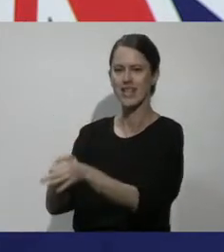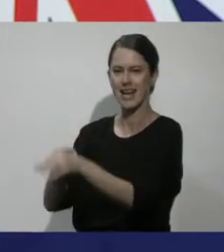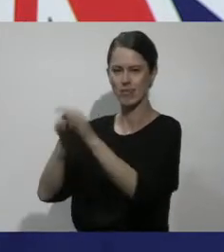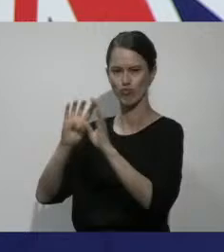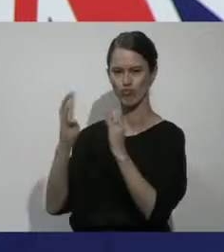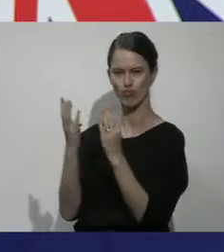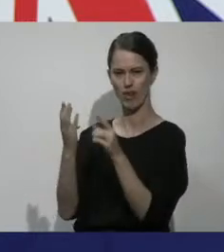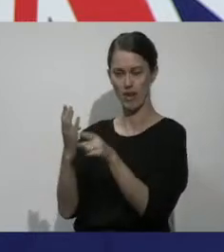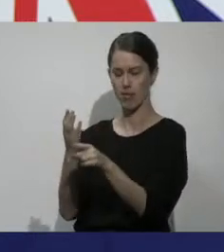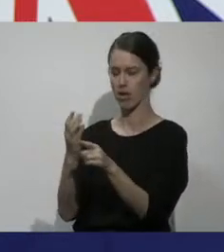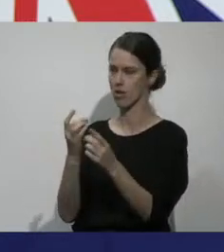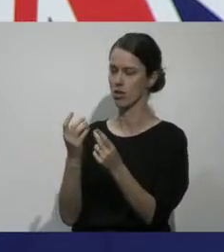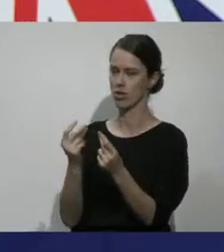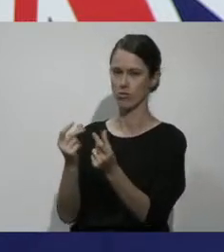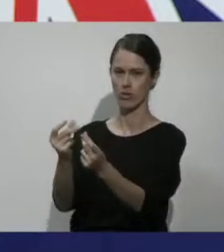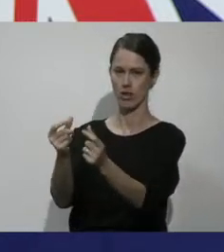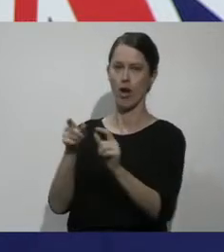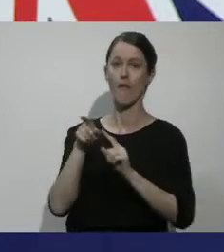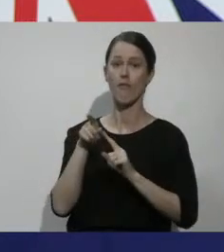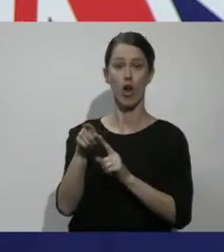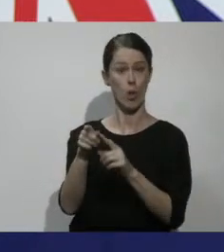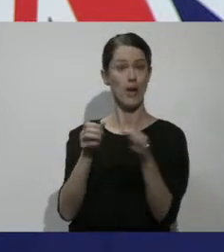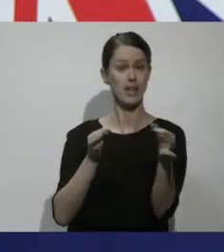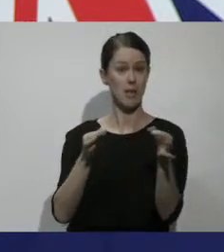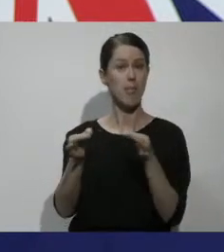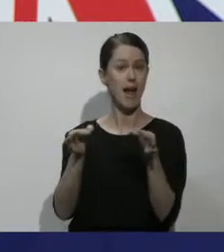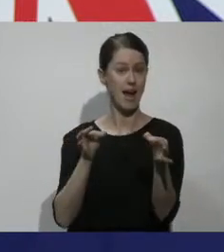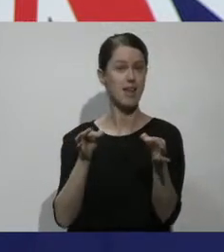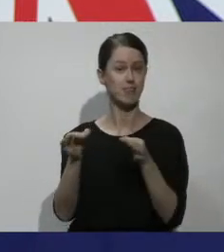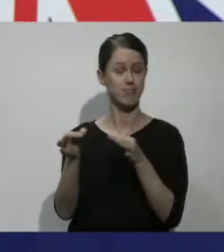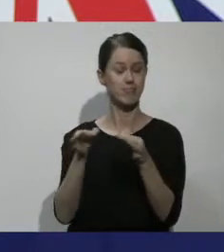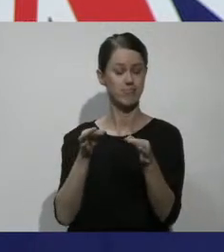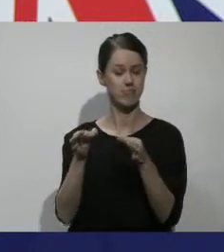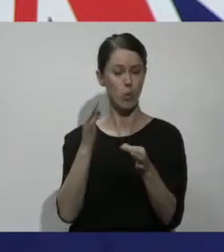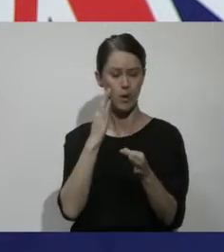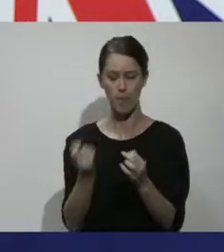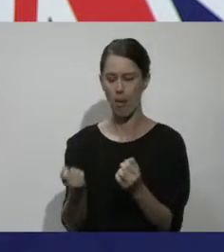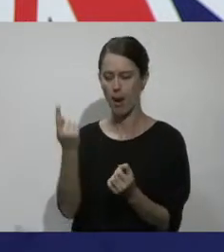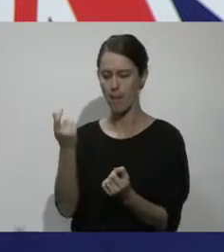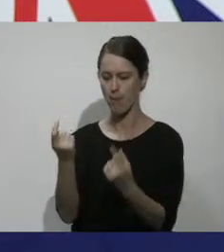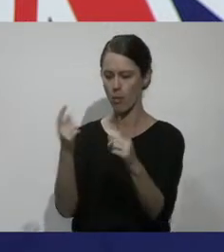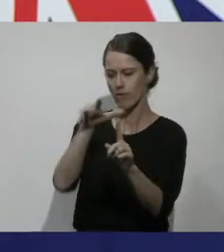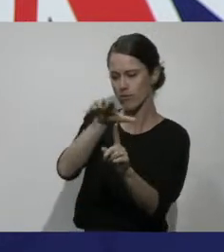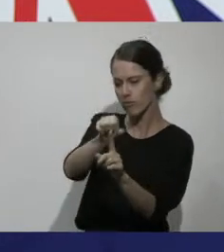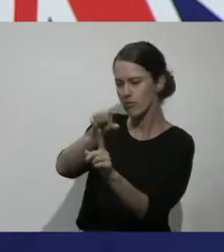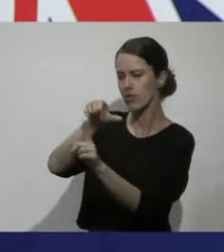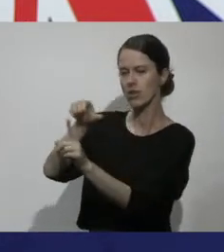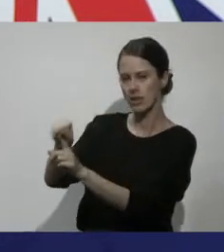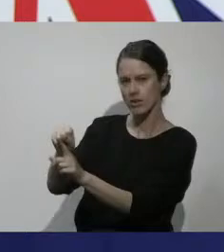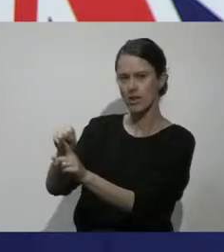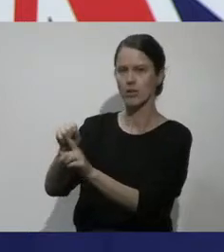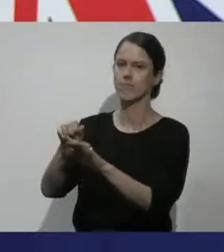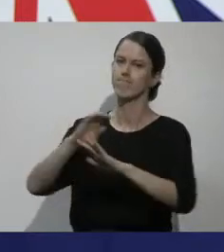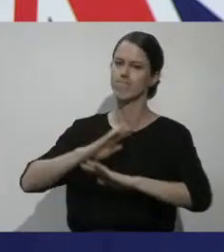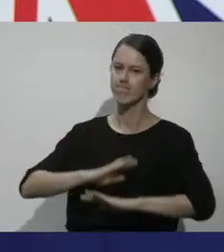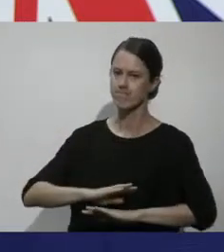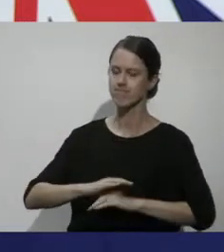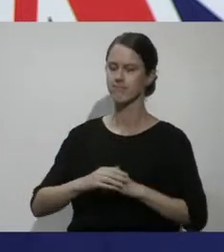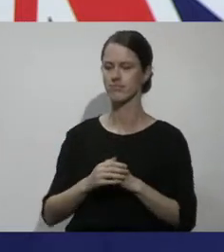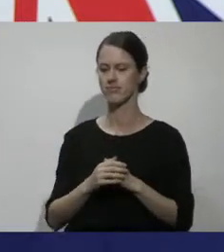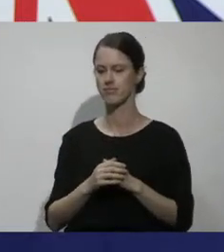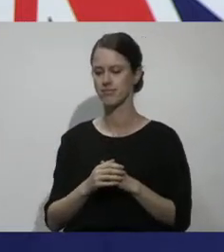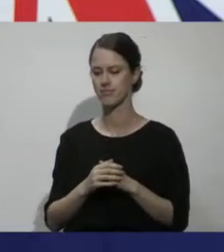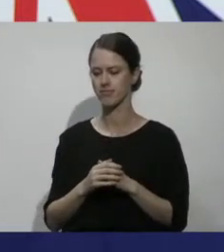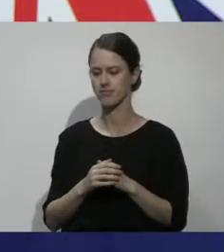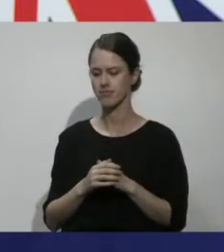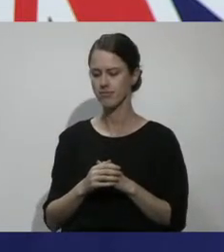actually been all in keeping with our plan as cases emerge or if we have an outbreak. The reason we've treated that differently